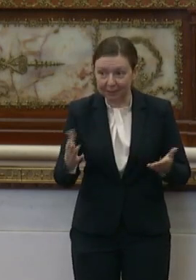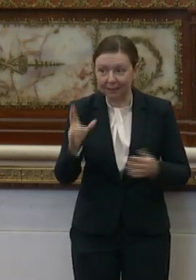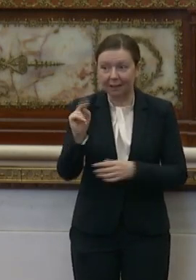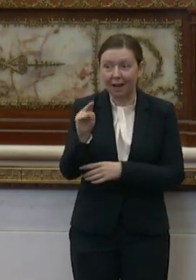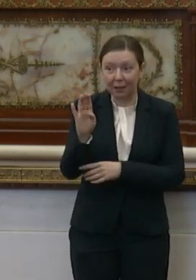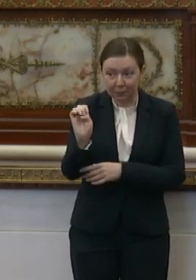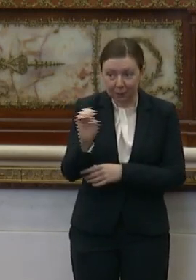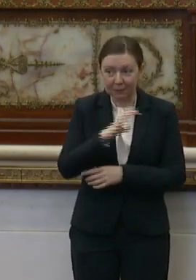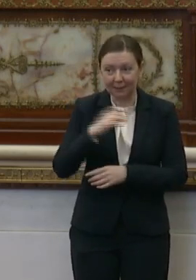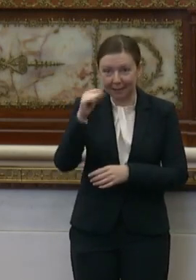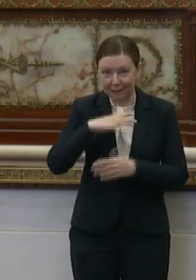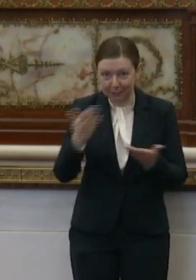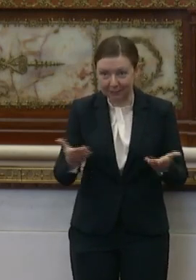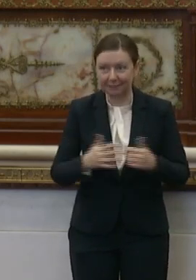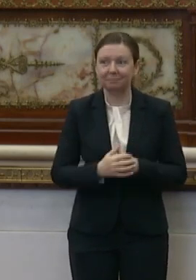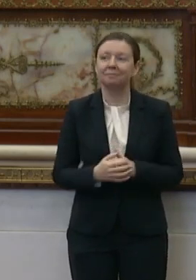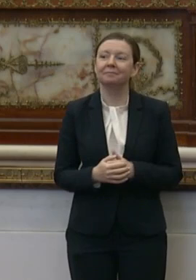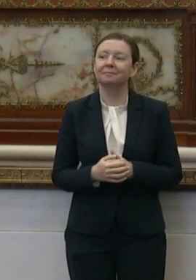Councilman,